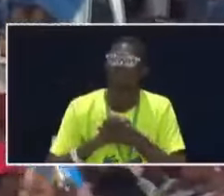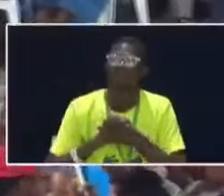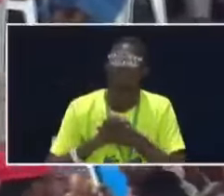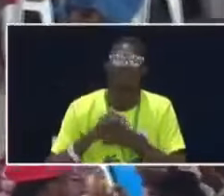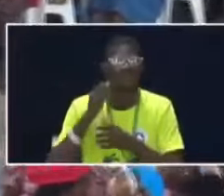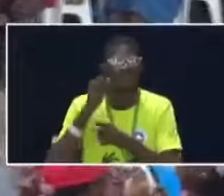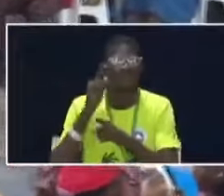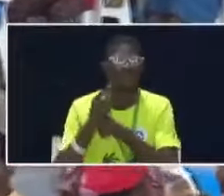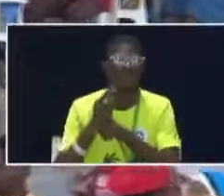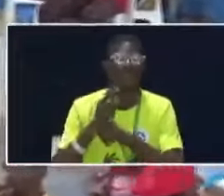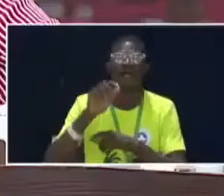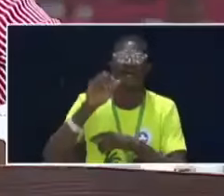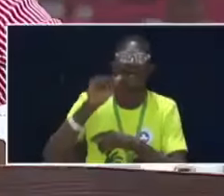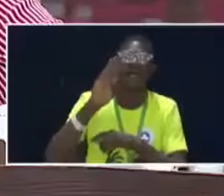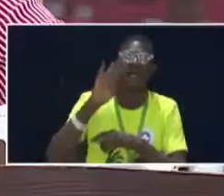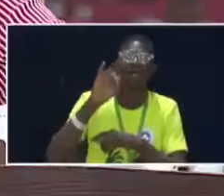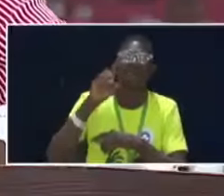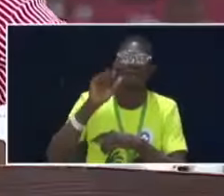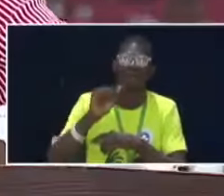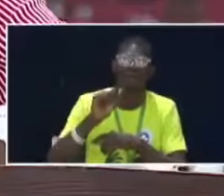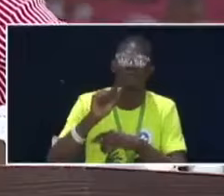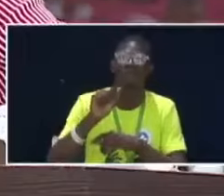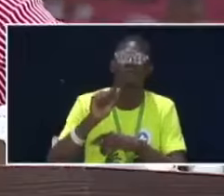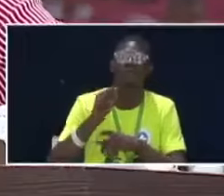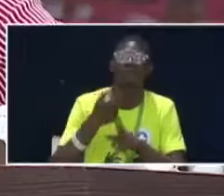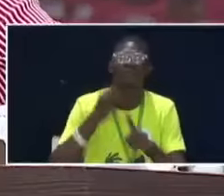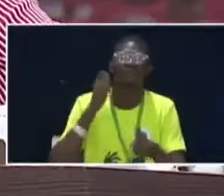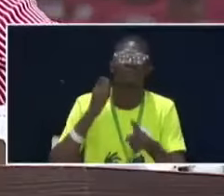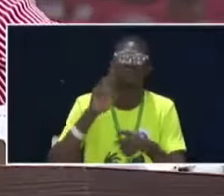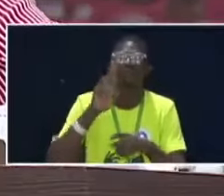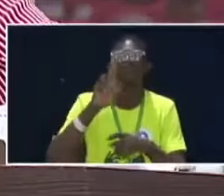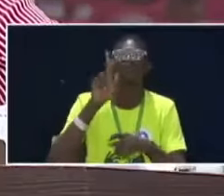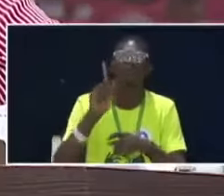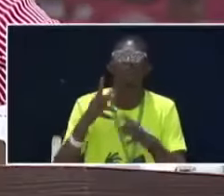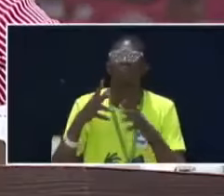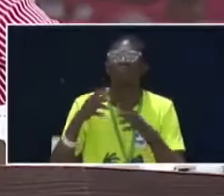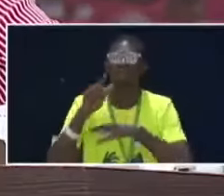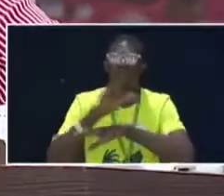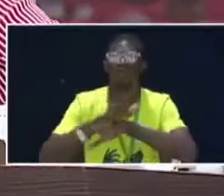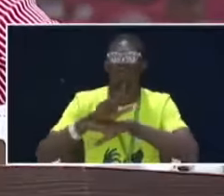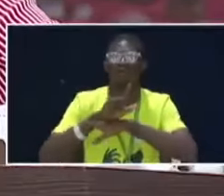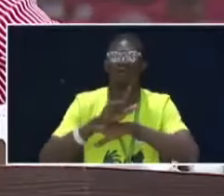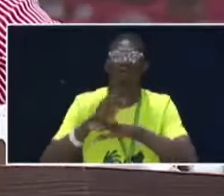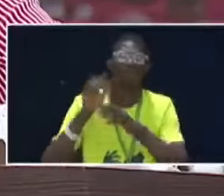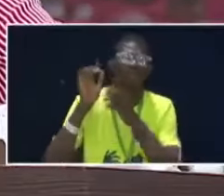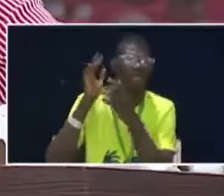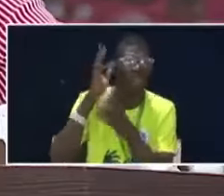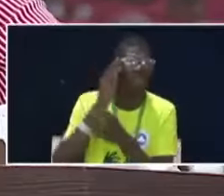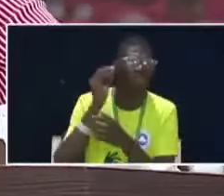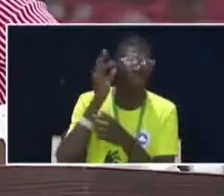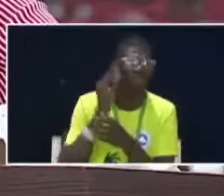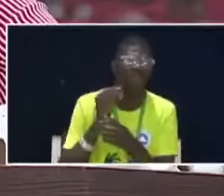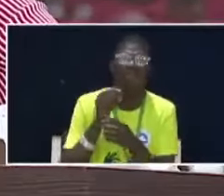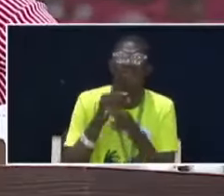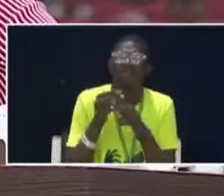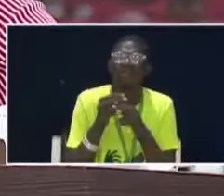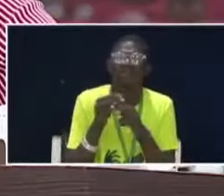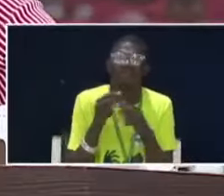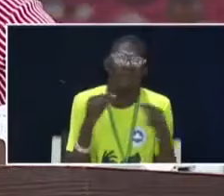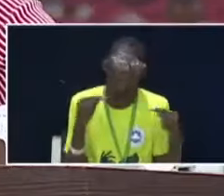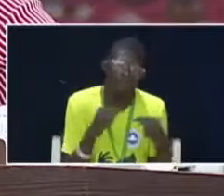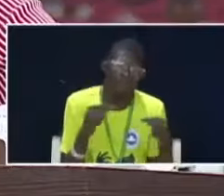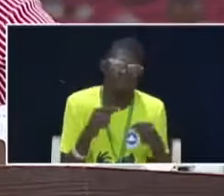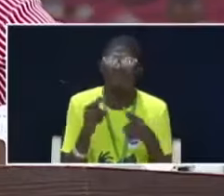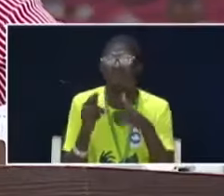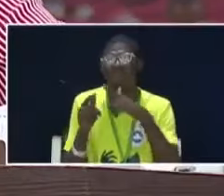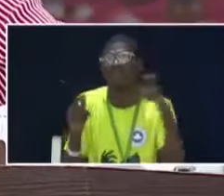Sister Abiola Awofadeju from the United Kingdom had been experiencing a sharp pain in her left